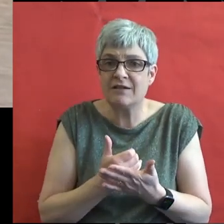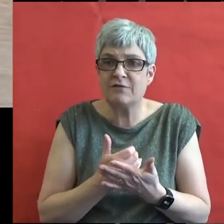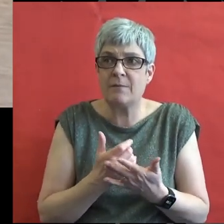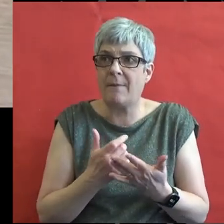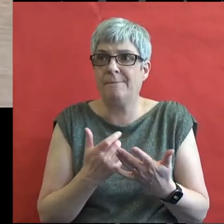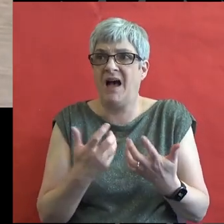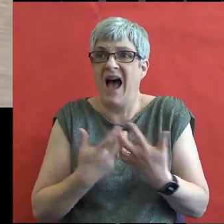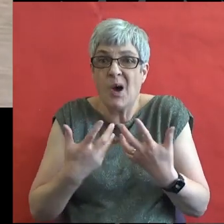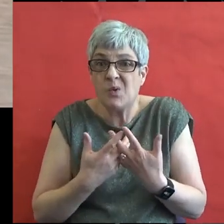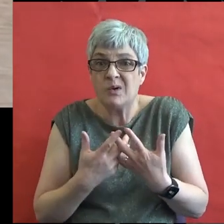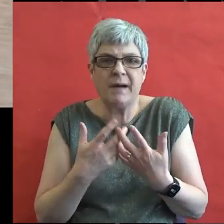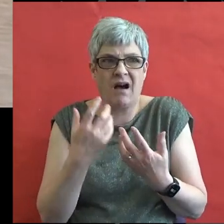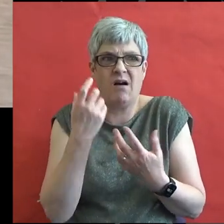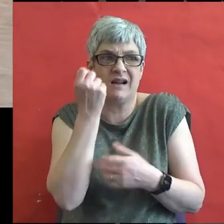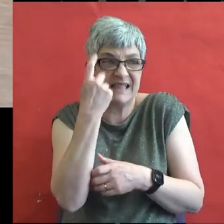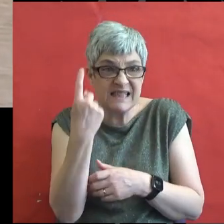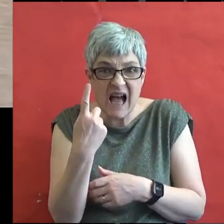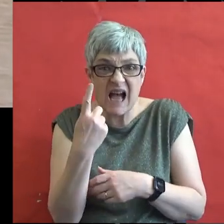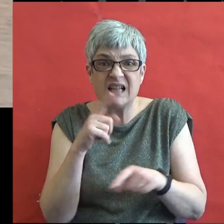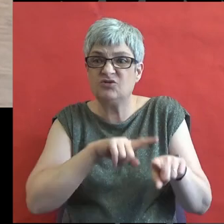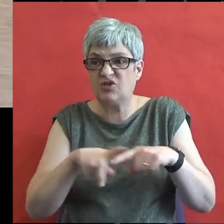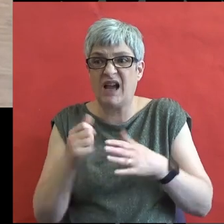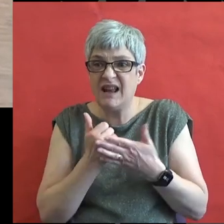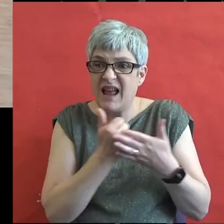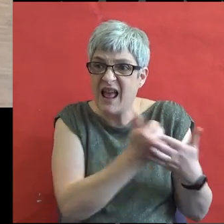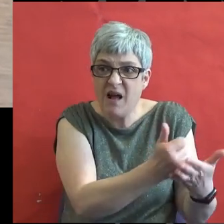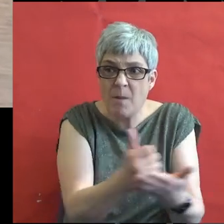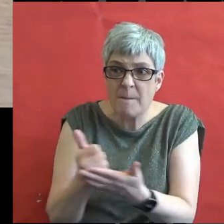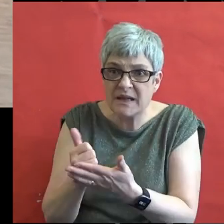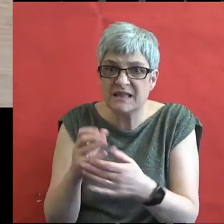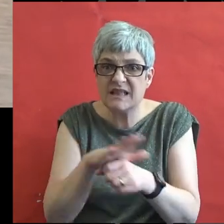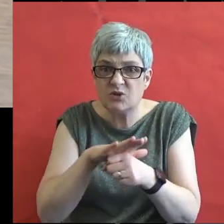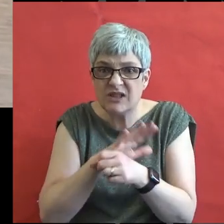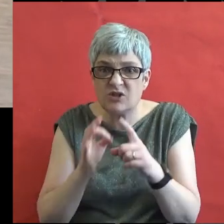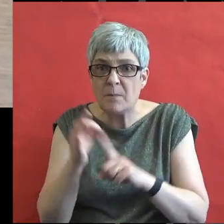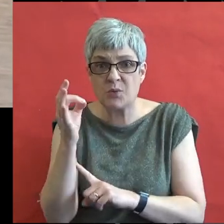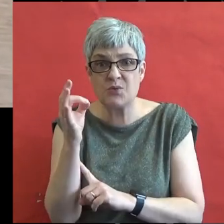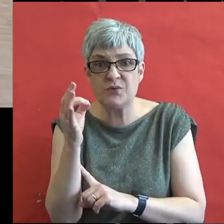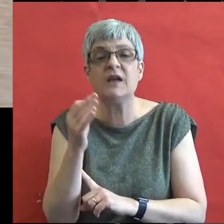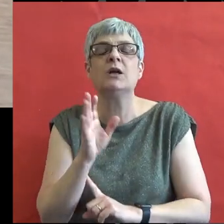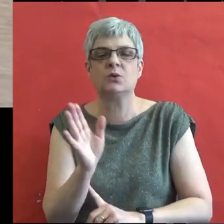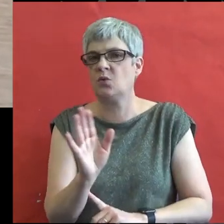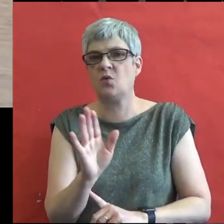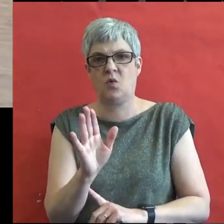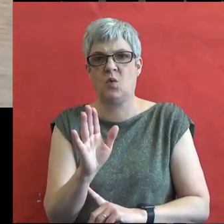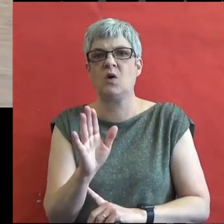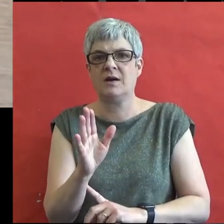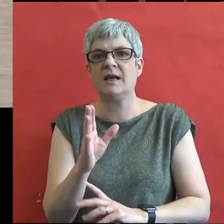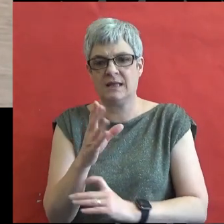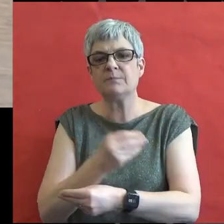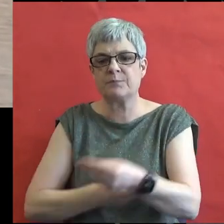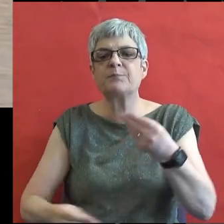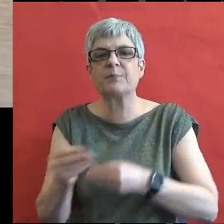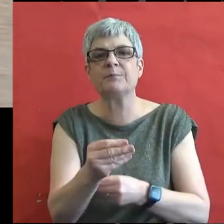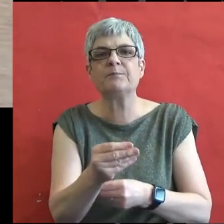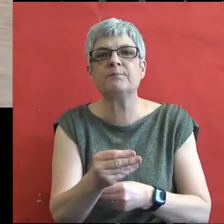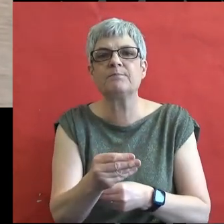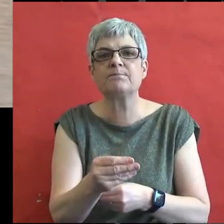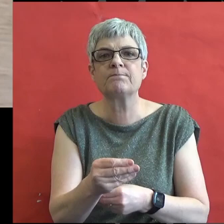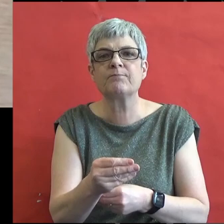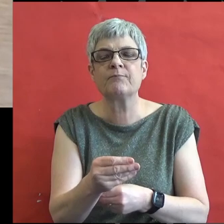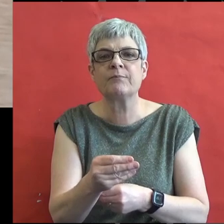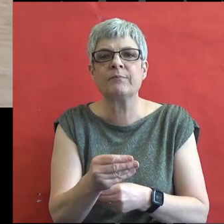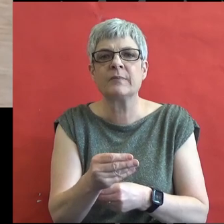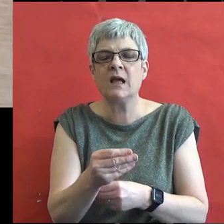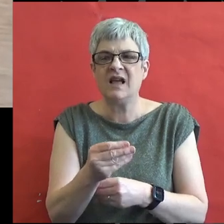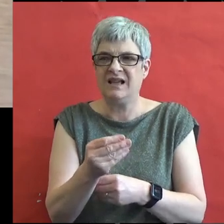us and trying to help our situation improve a wee bit. He did take our place.